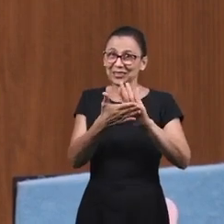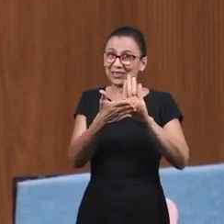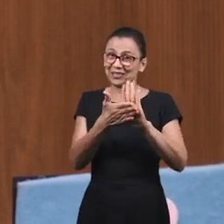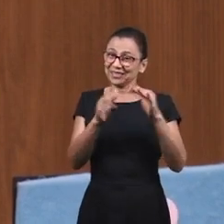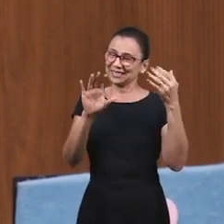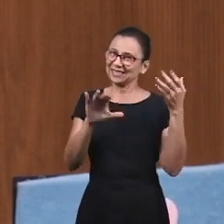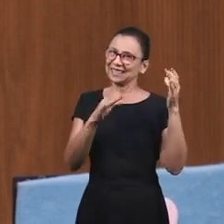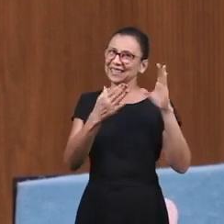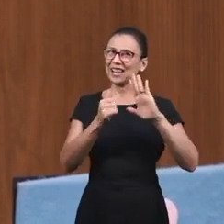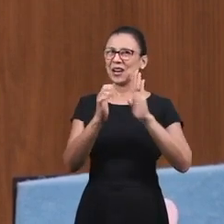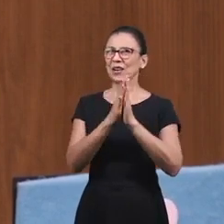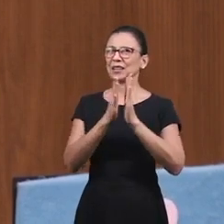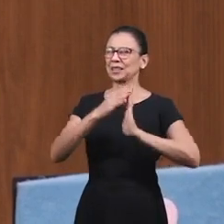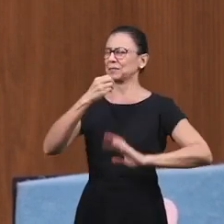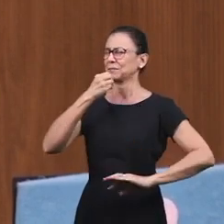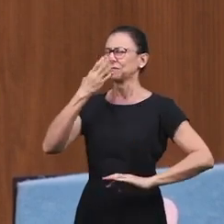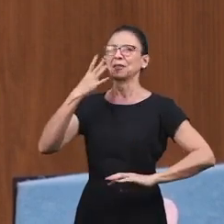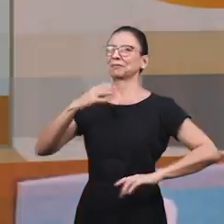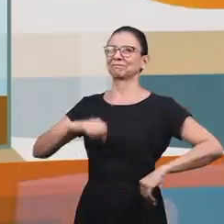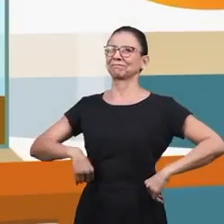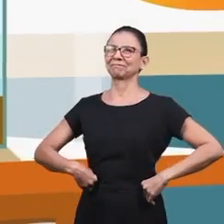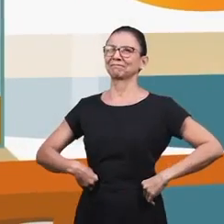that says, "To pray is good."